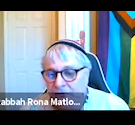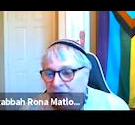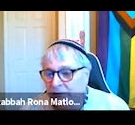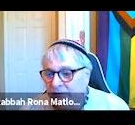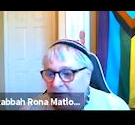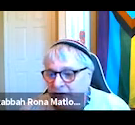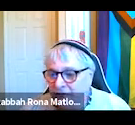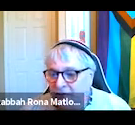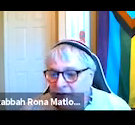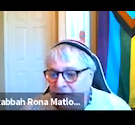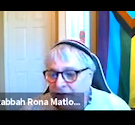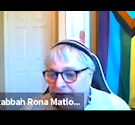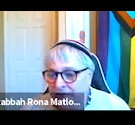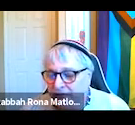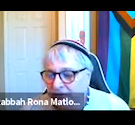at